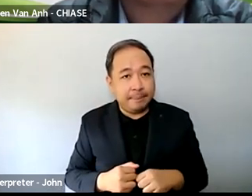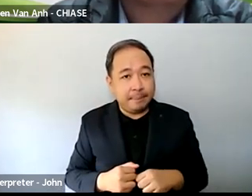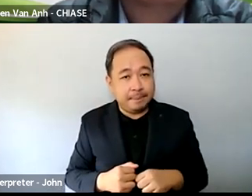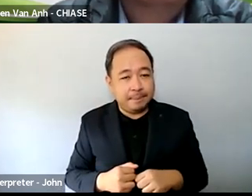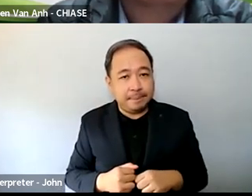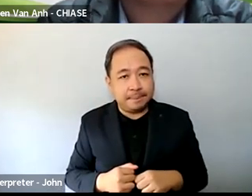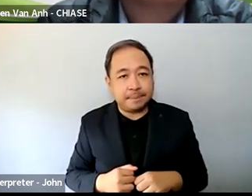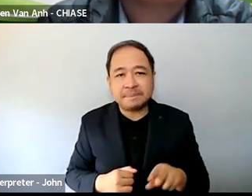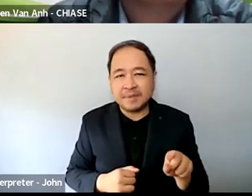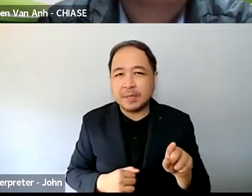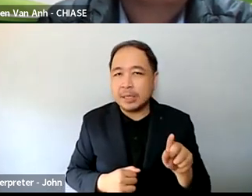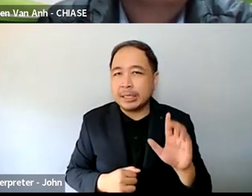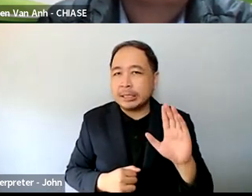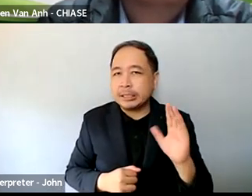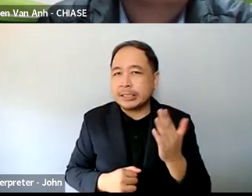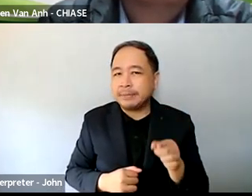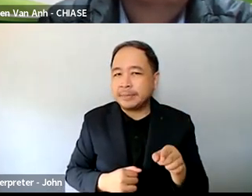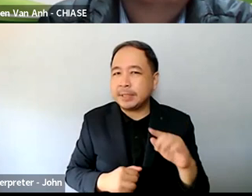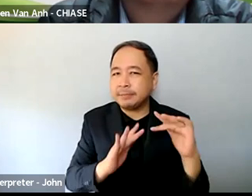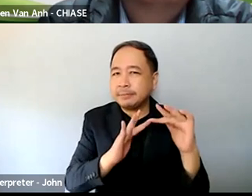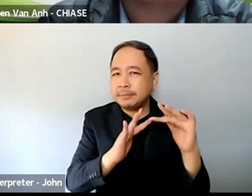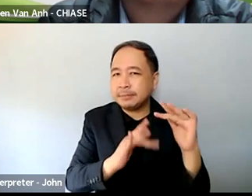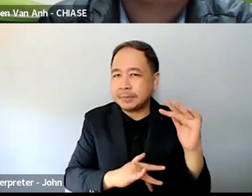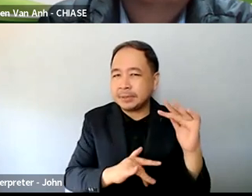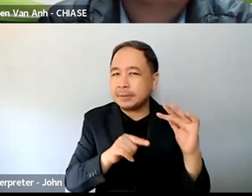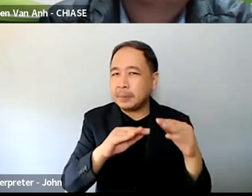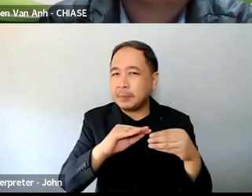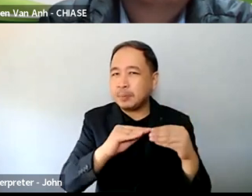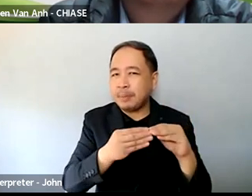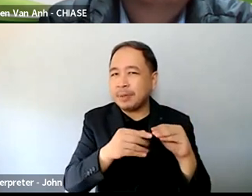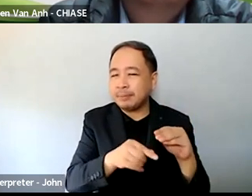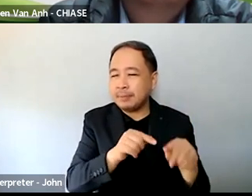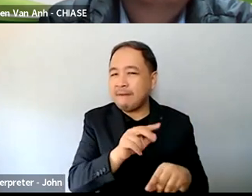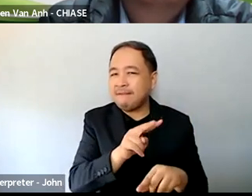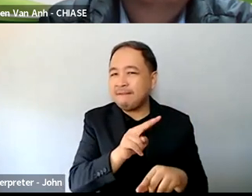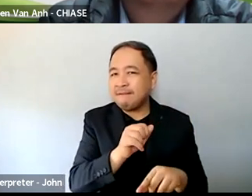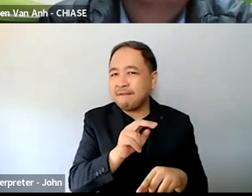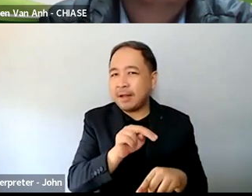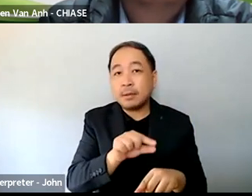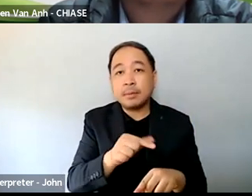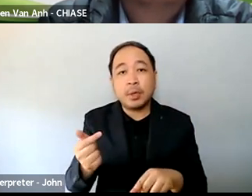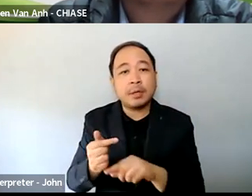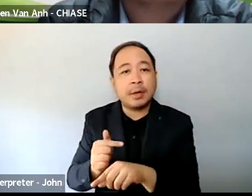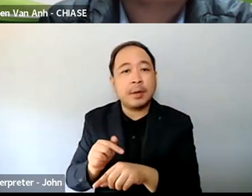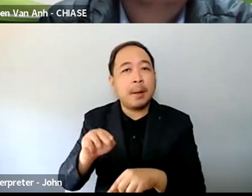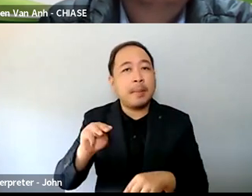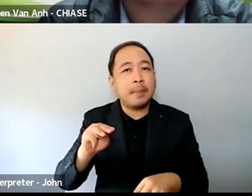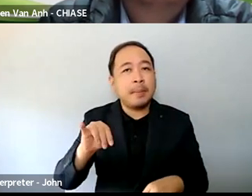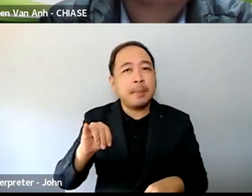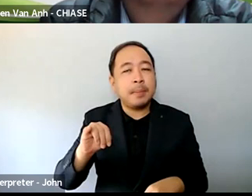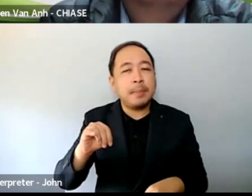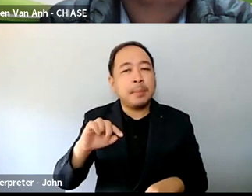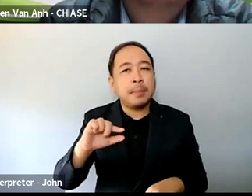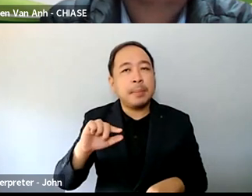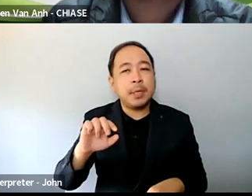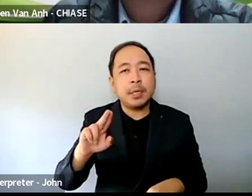Okay, it seems that we have issues. So let me go back to Miguel. One key message, what you'd like